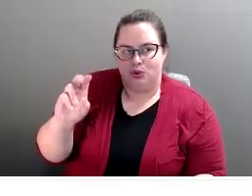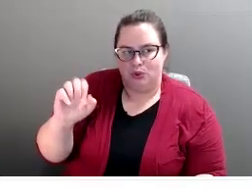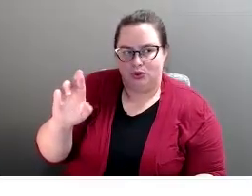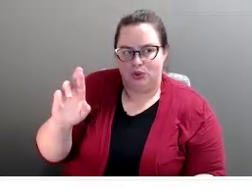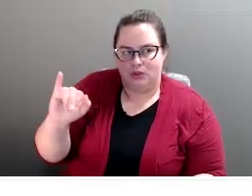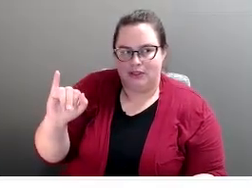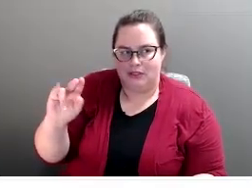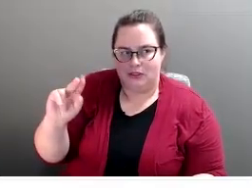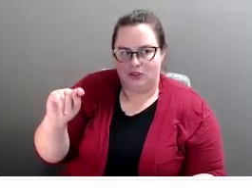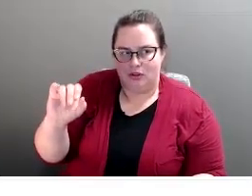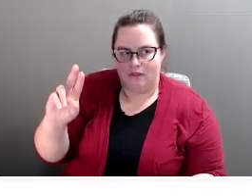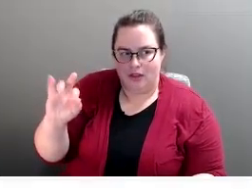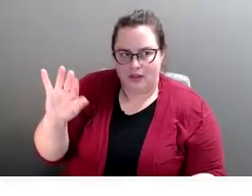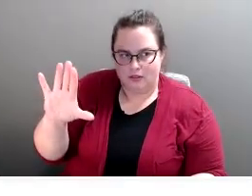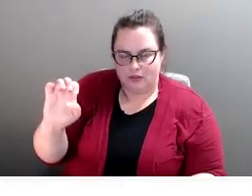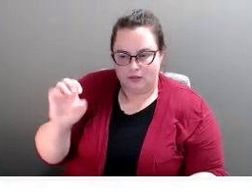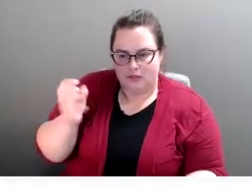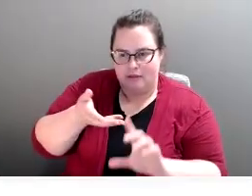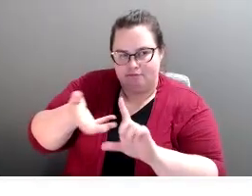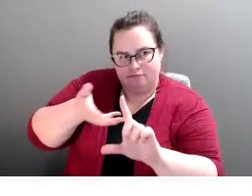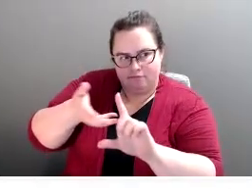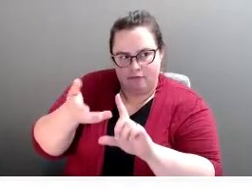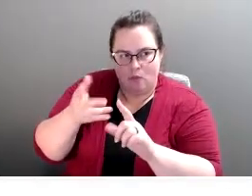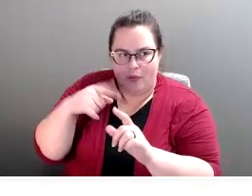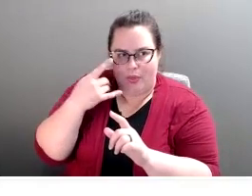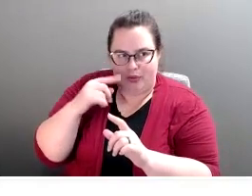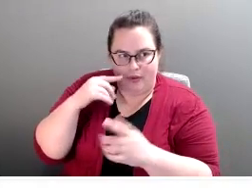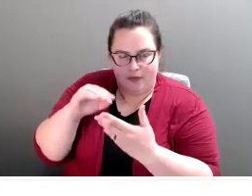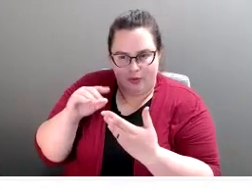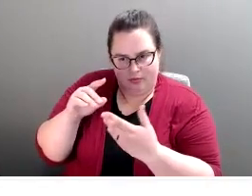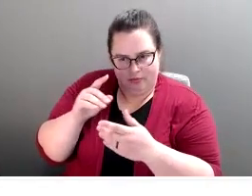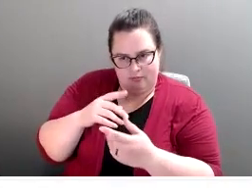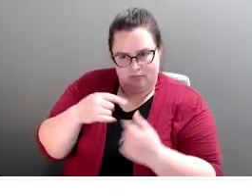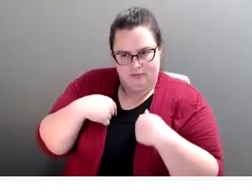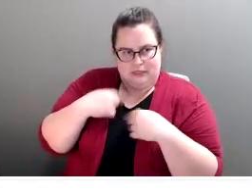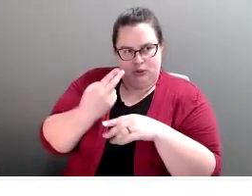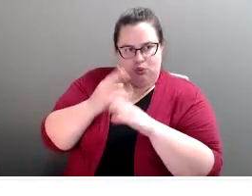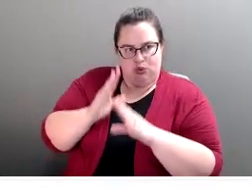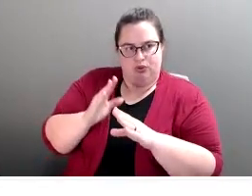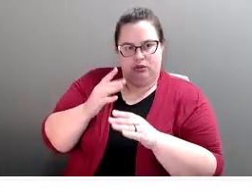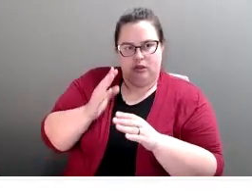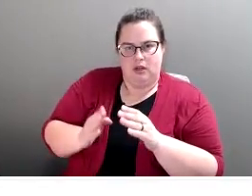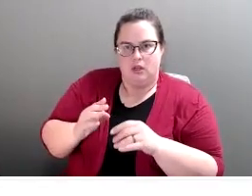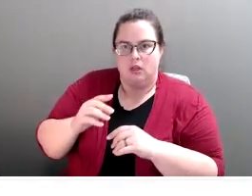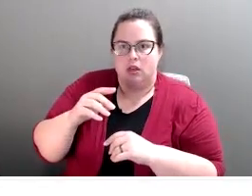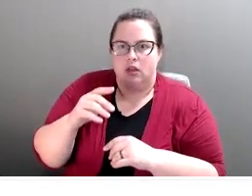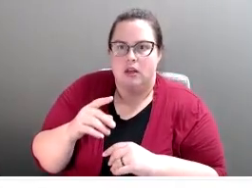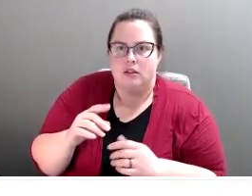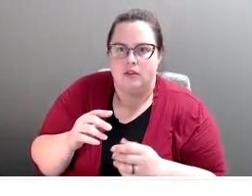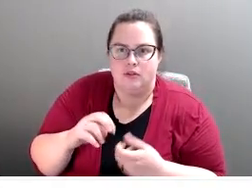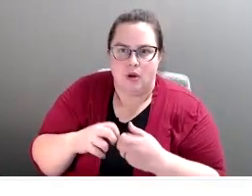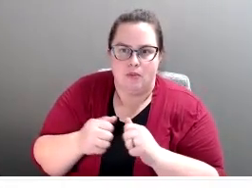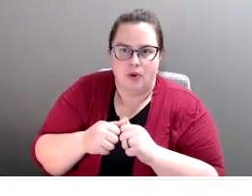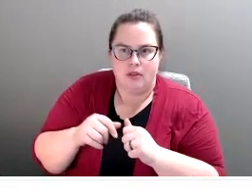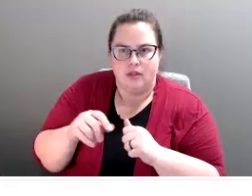and JWT tokens and all the things that we needed to do to get access and submit. Sorry if I'm getting too technical here, You but are.